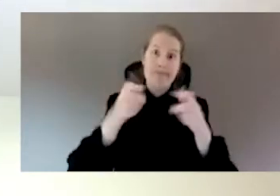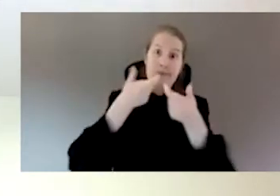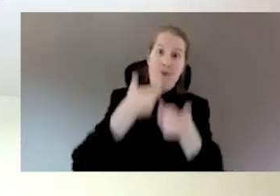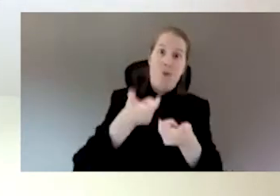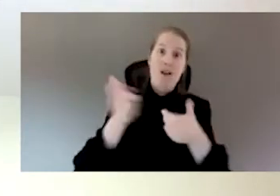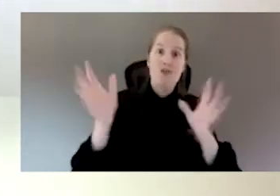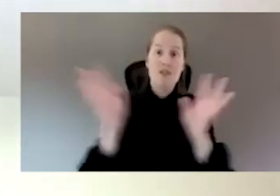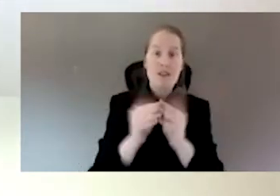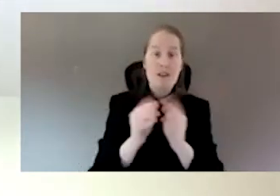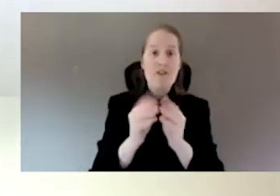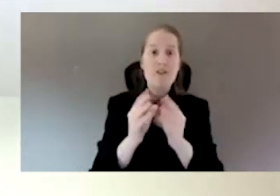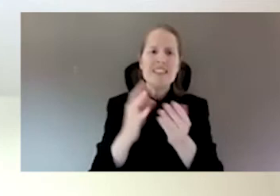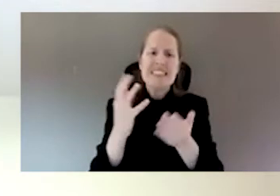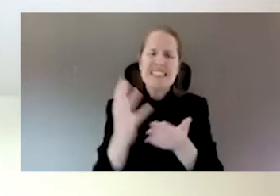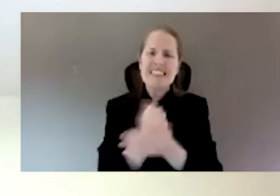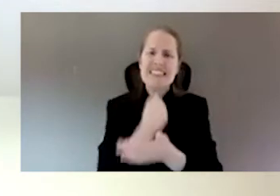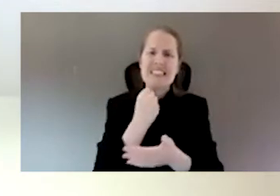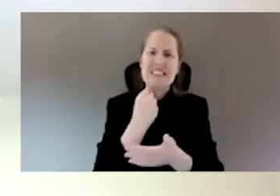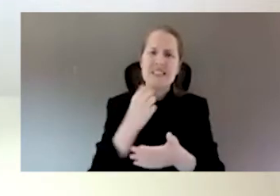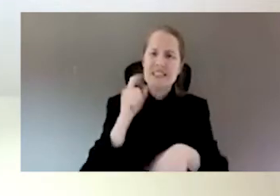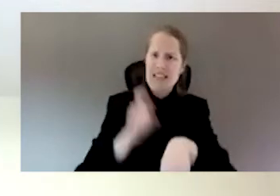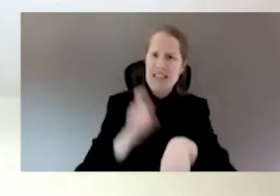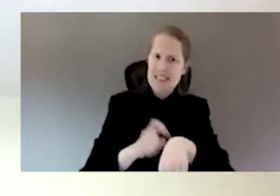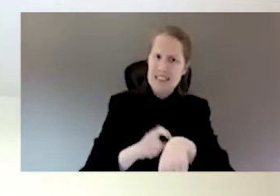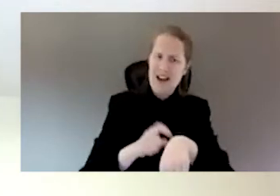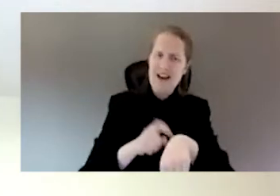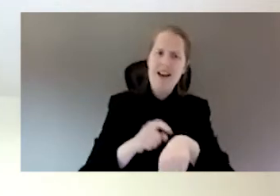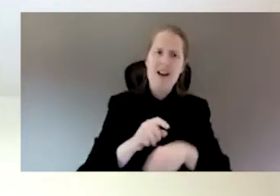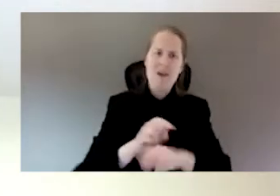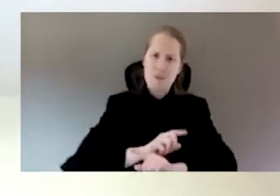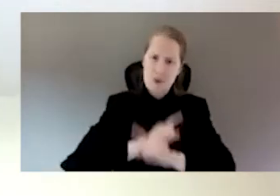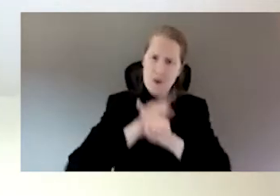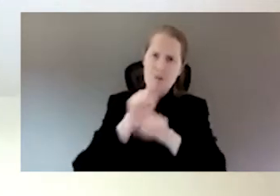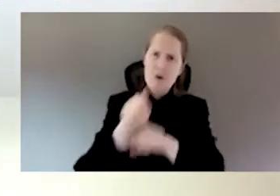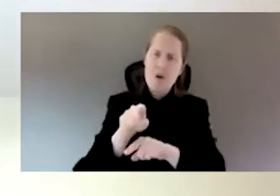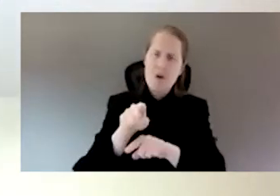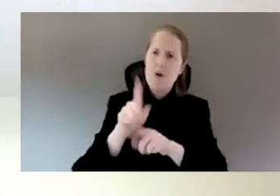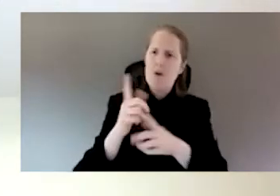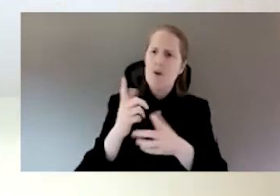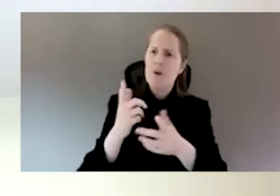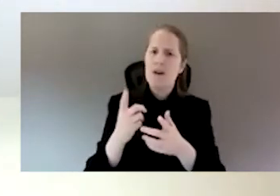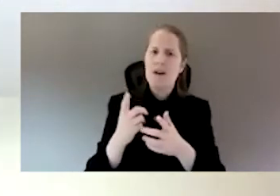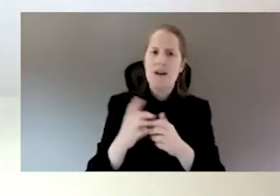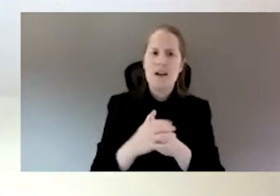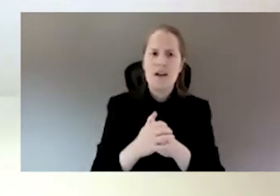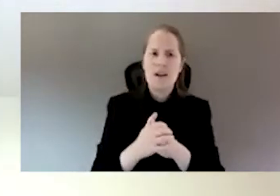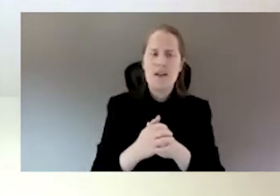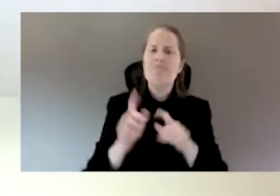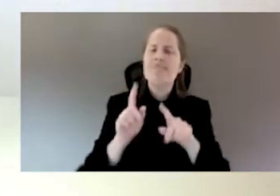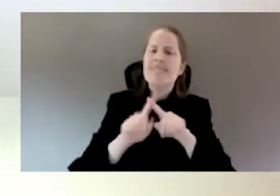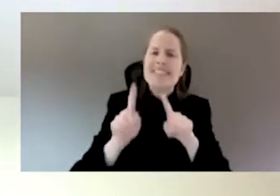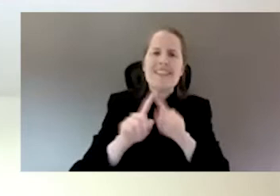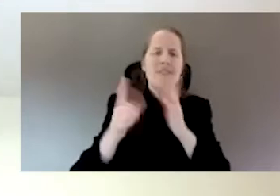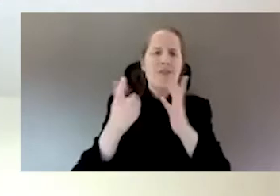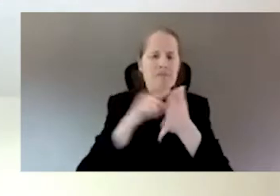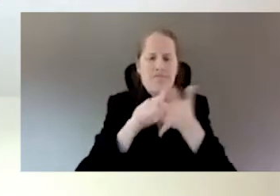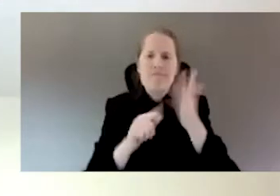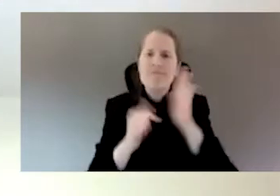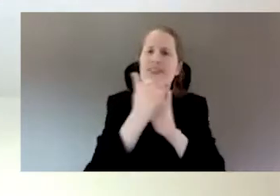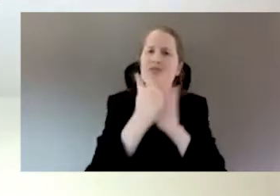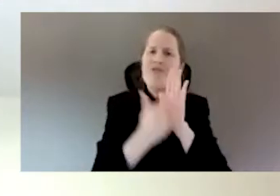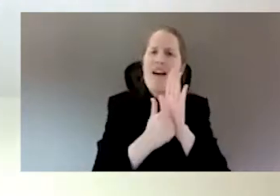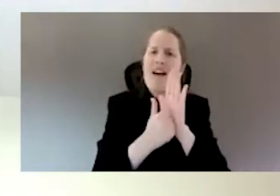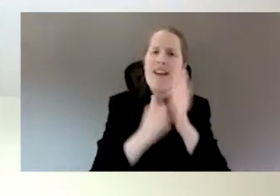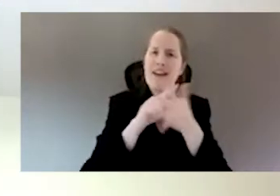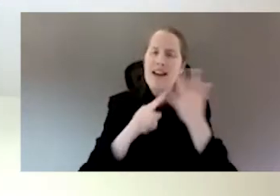conference to take time to observe the various agenda items that we have, but also the